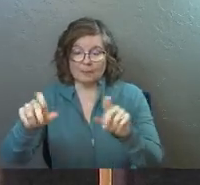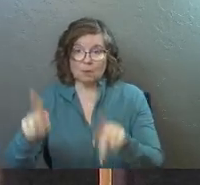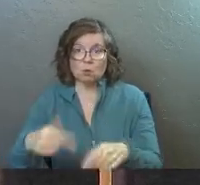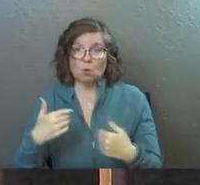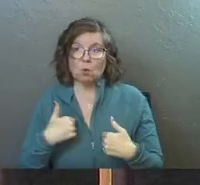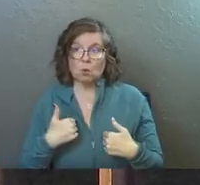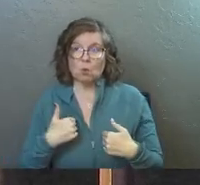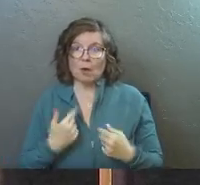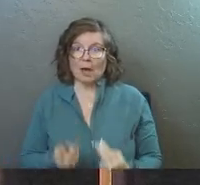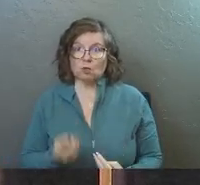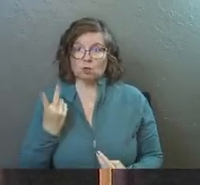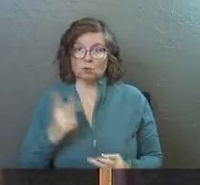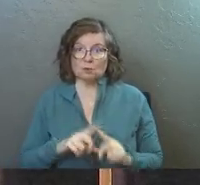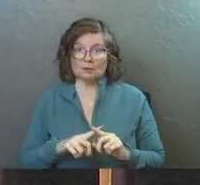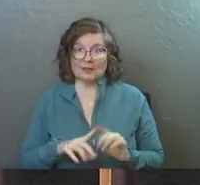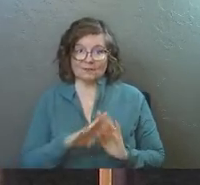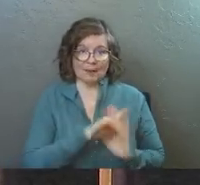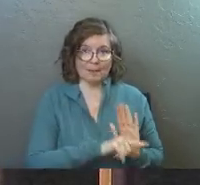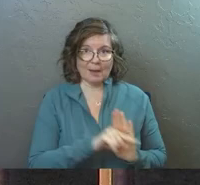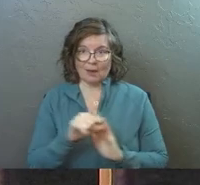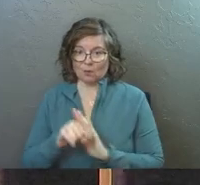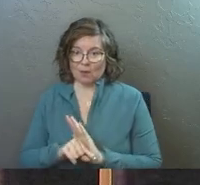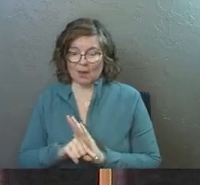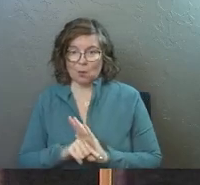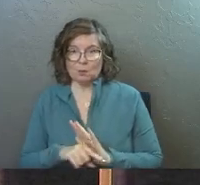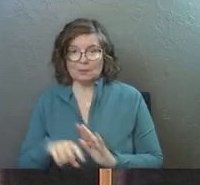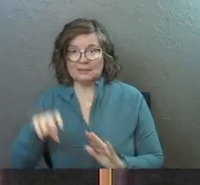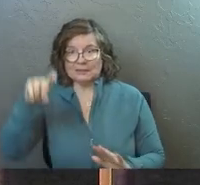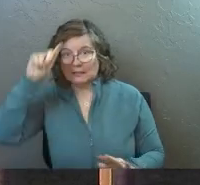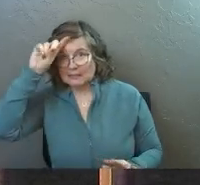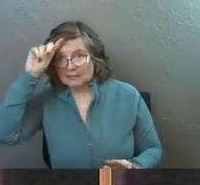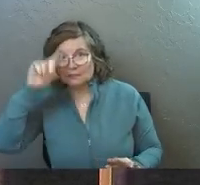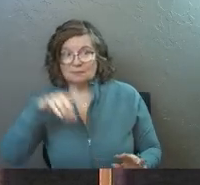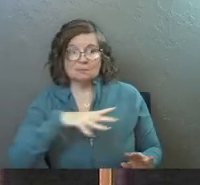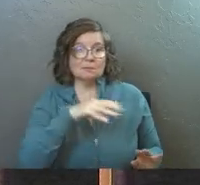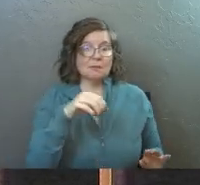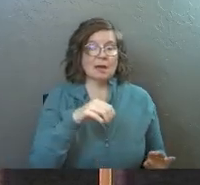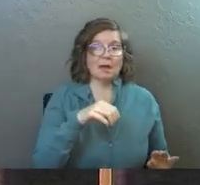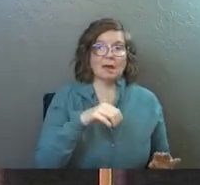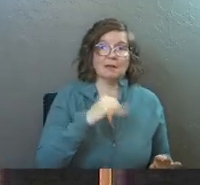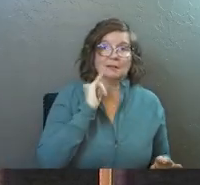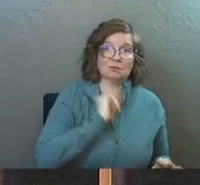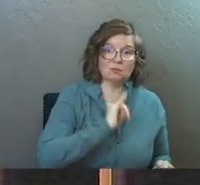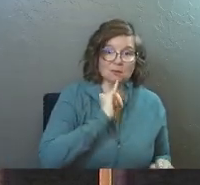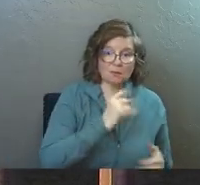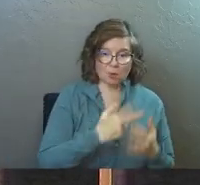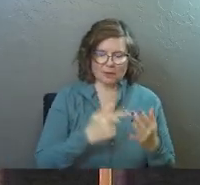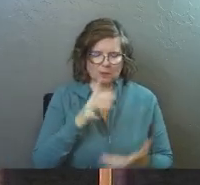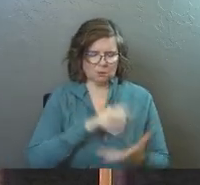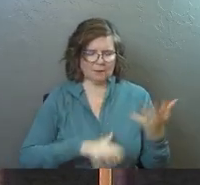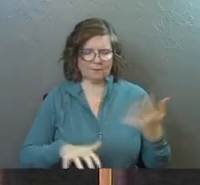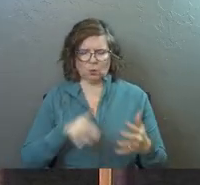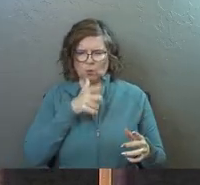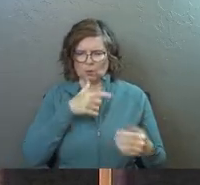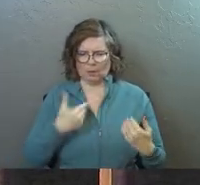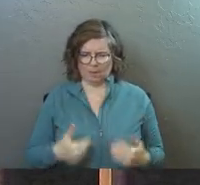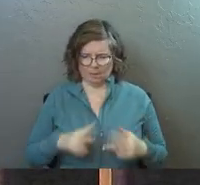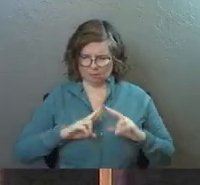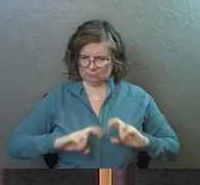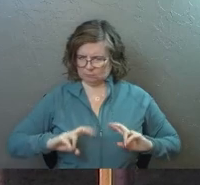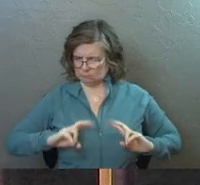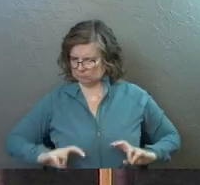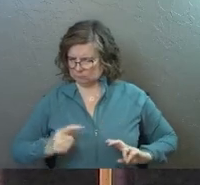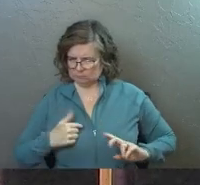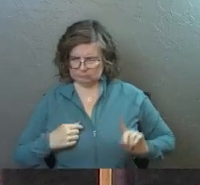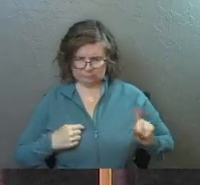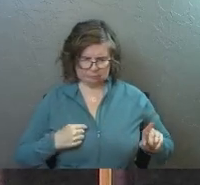person who had kind of two different backgrounds, two different families, he was confused as a young man. And he started to wonder whether or